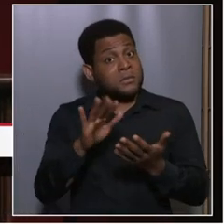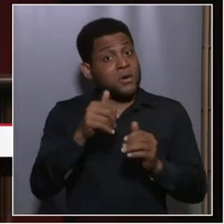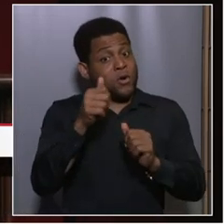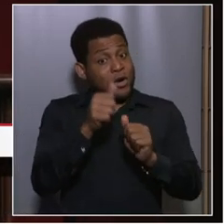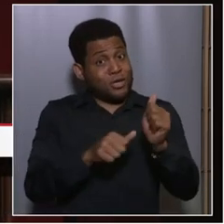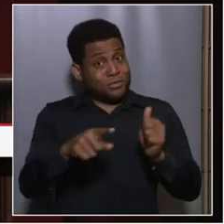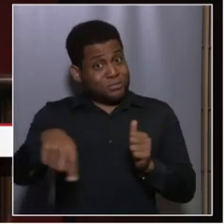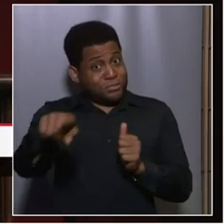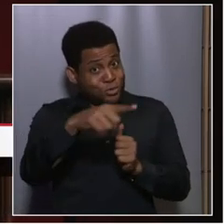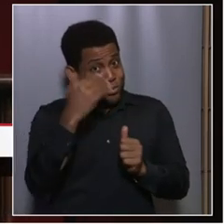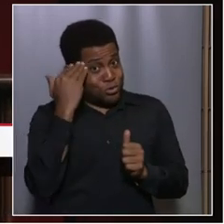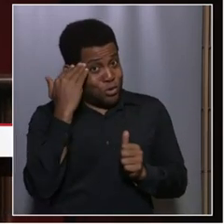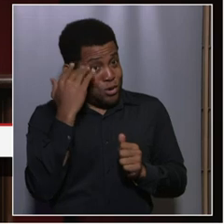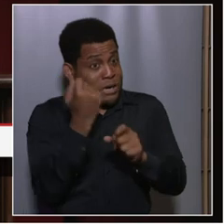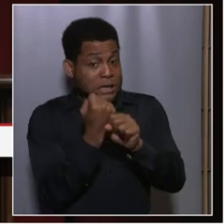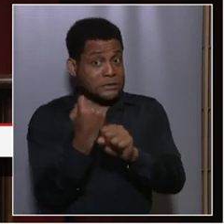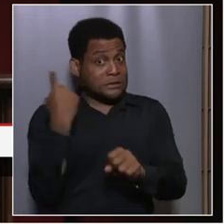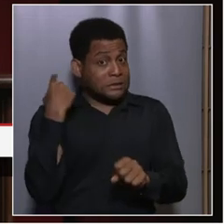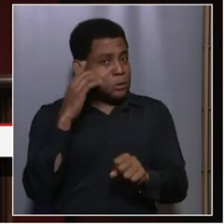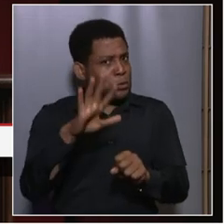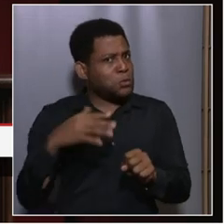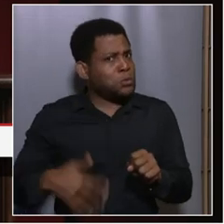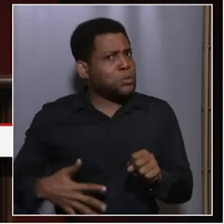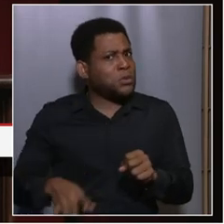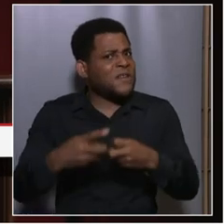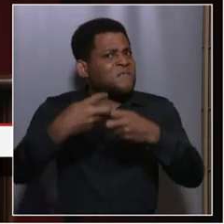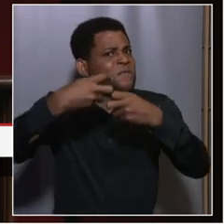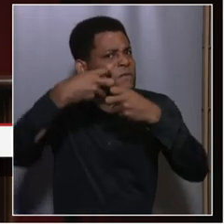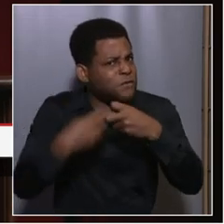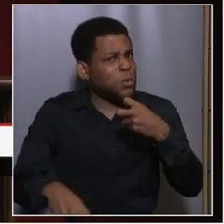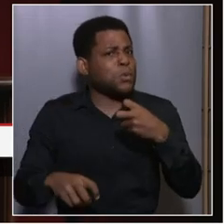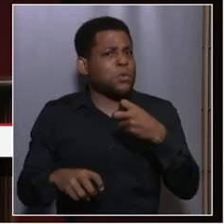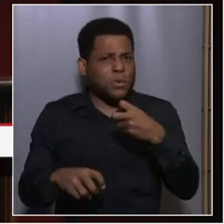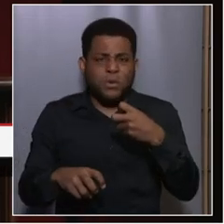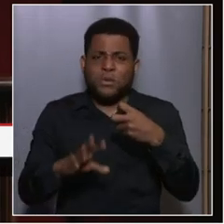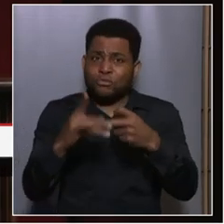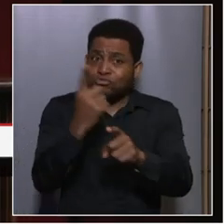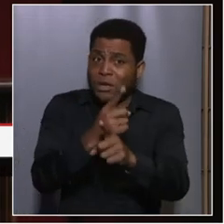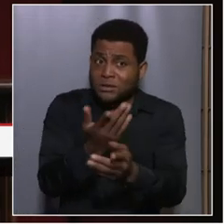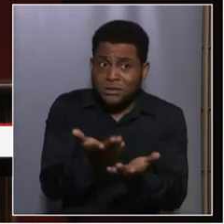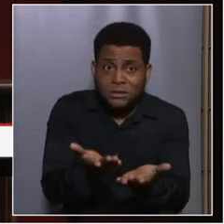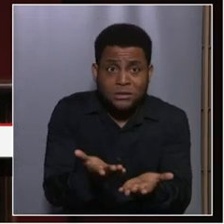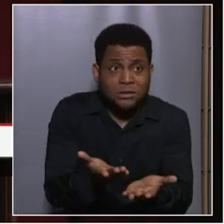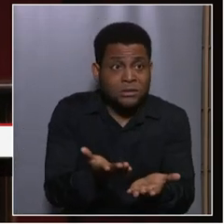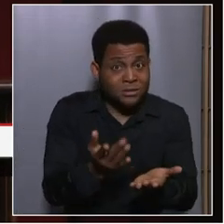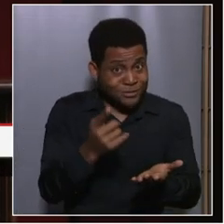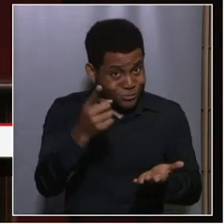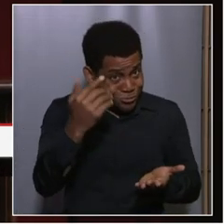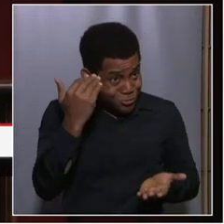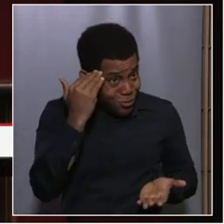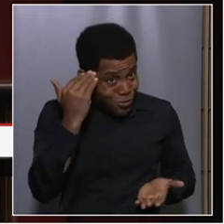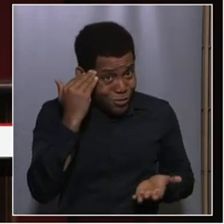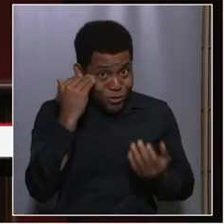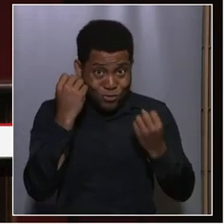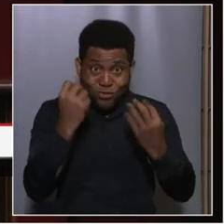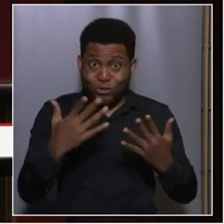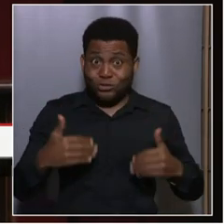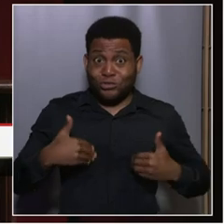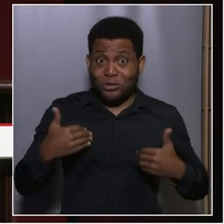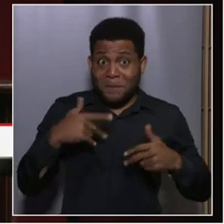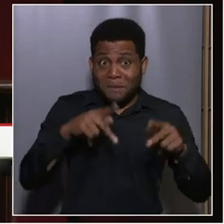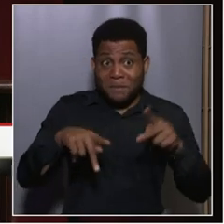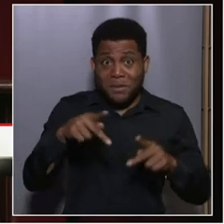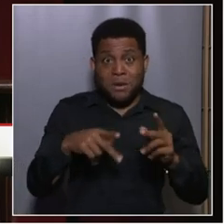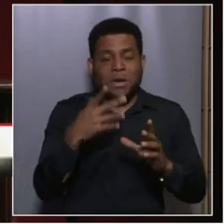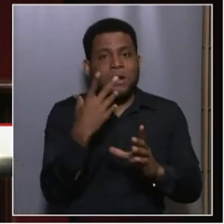year, right? You probably know better than most that we lost a lot of our young people. Our